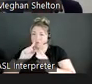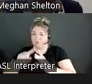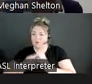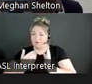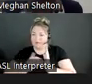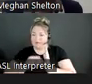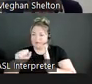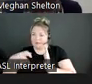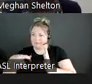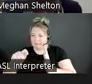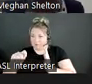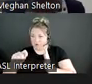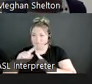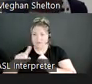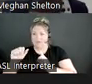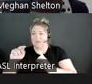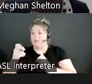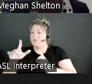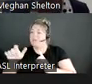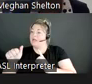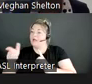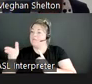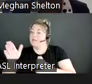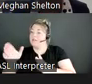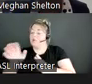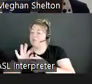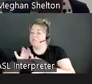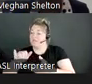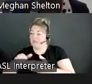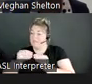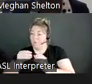but Angelina, I'll let you speak more on that.